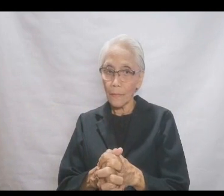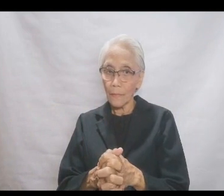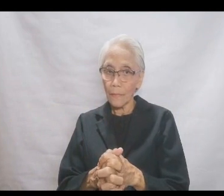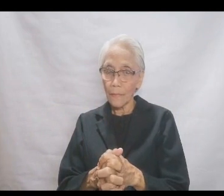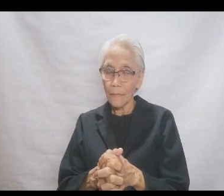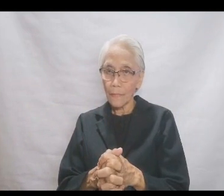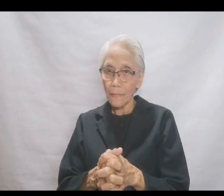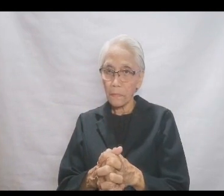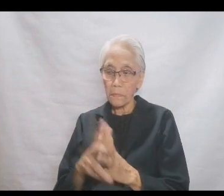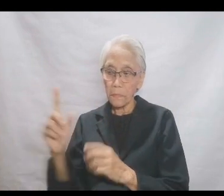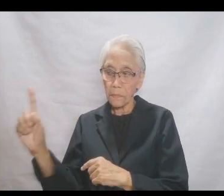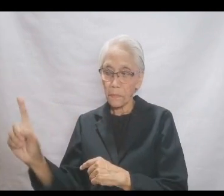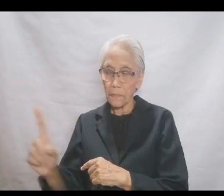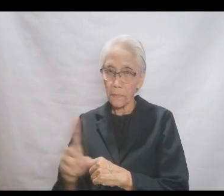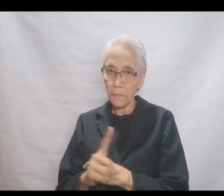Come on, lift your voice and pray.